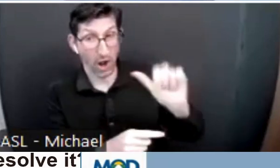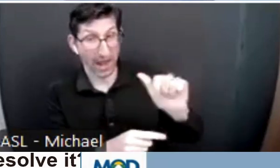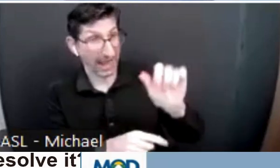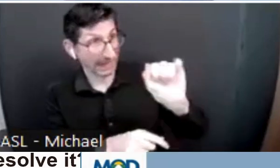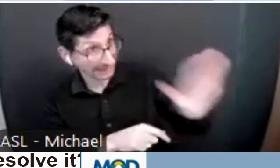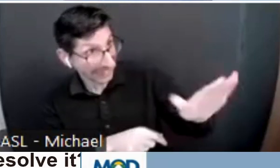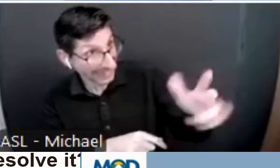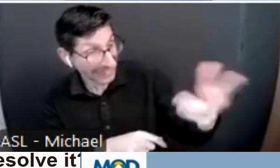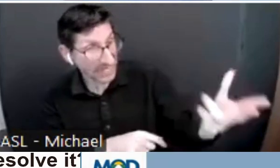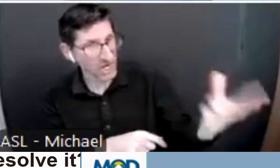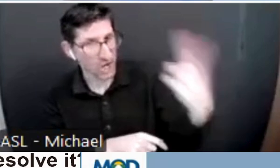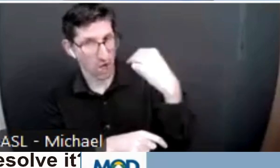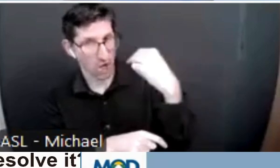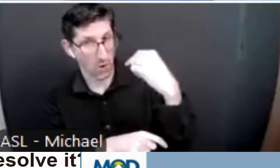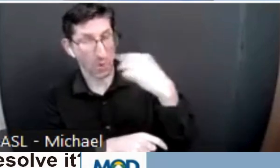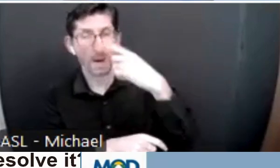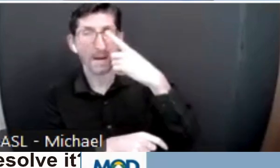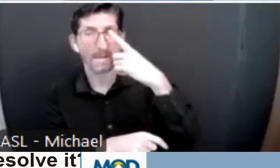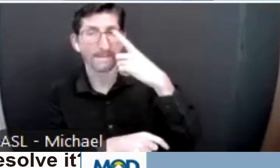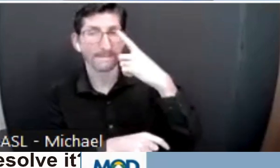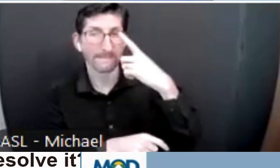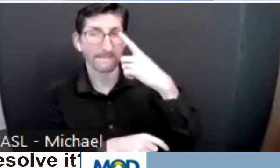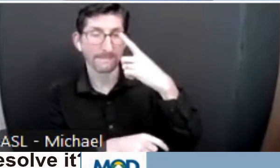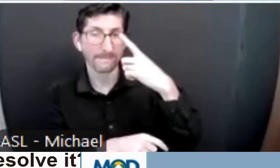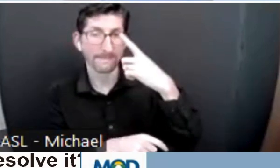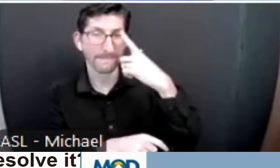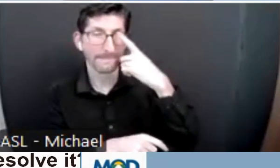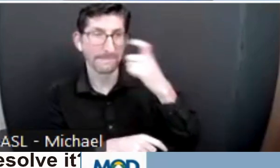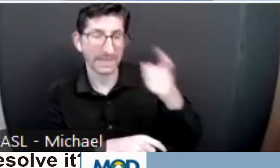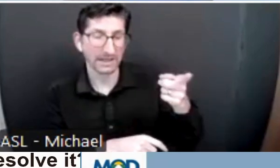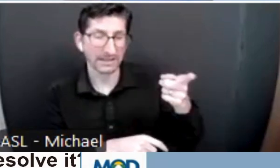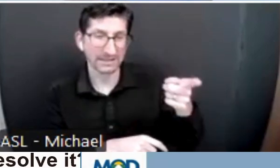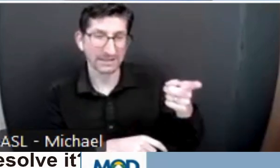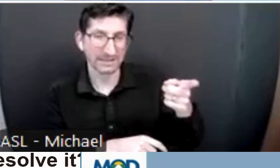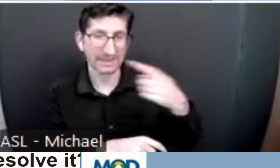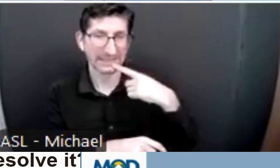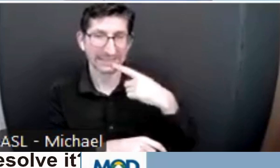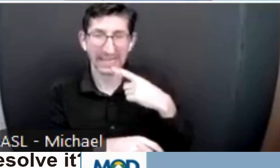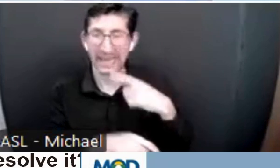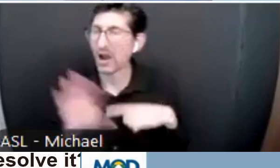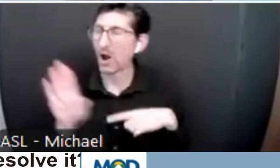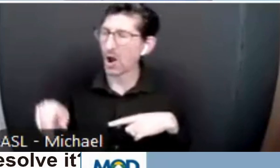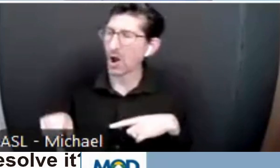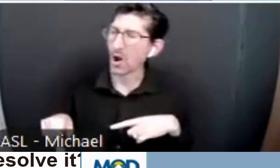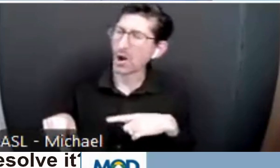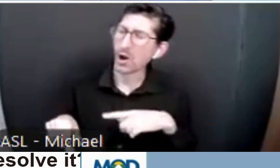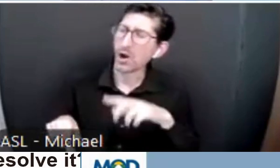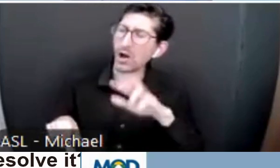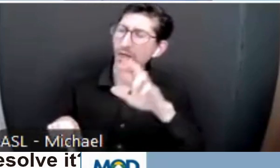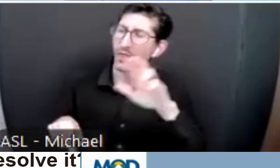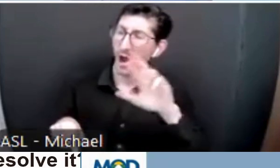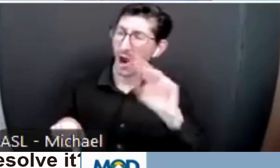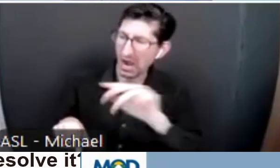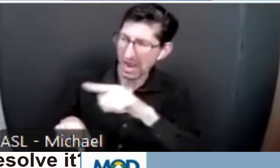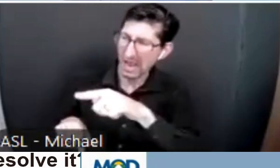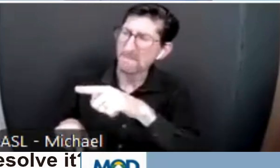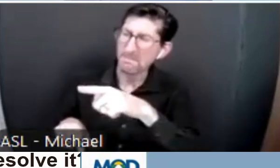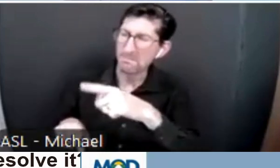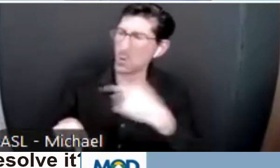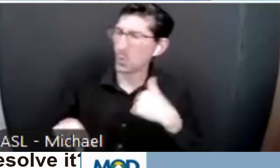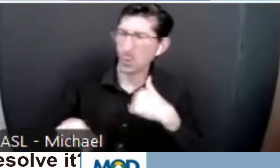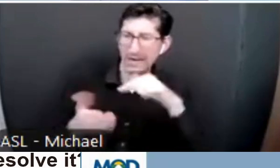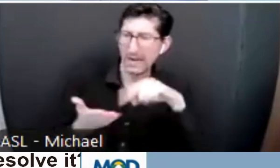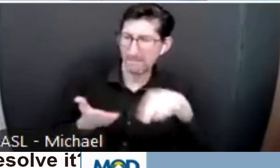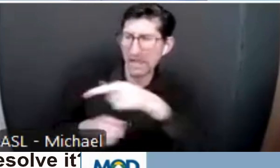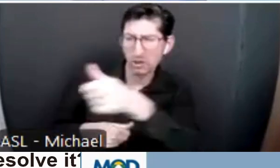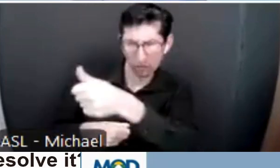and they say, well, you can make this reasonable accommodation, reasonable modification at your own expense, you can do it, but